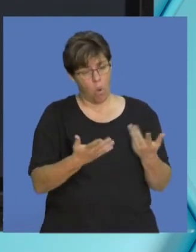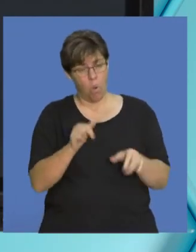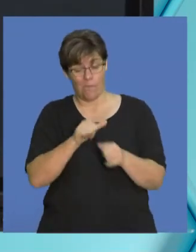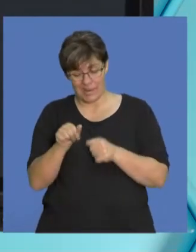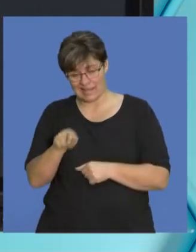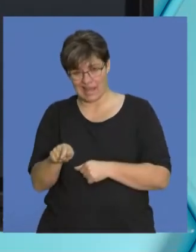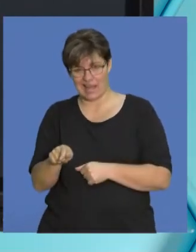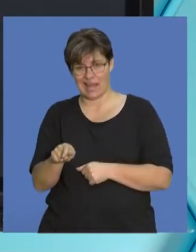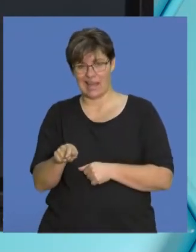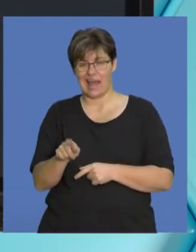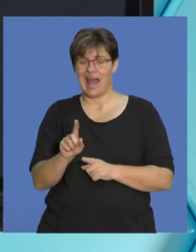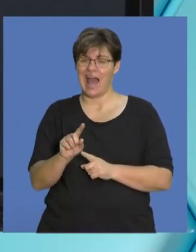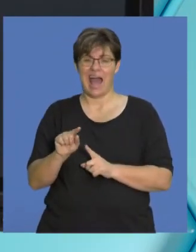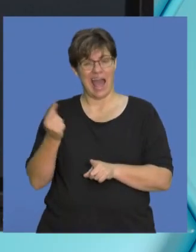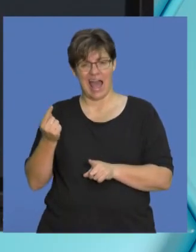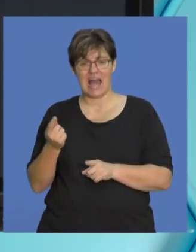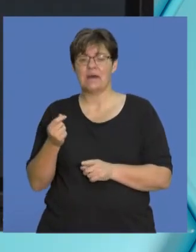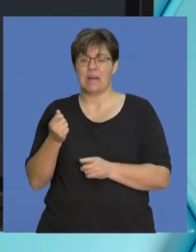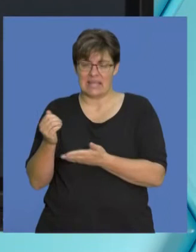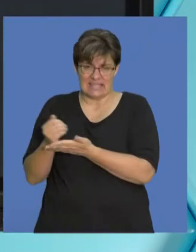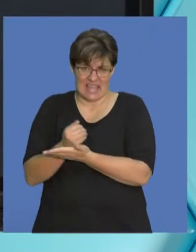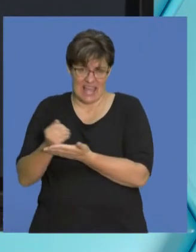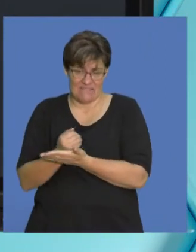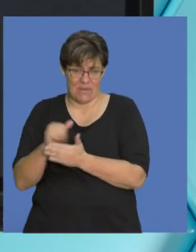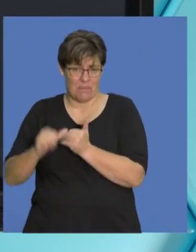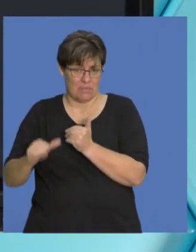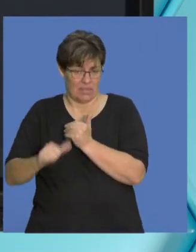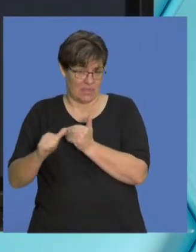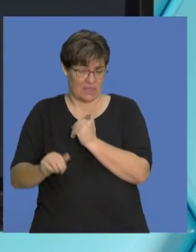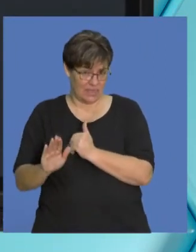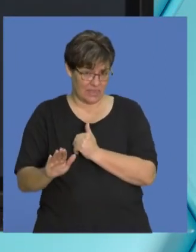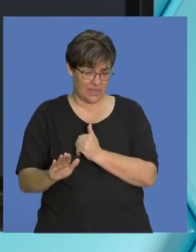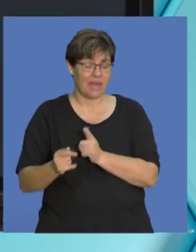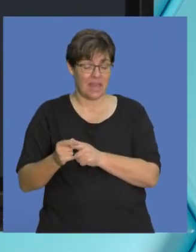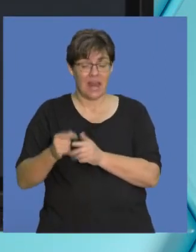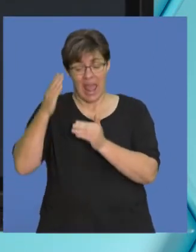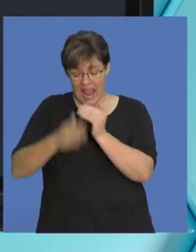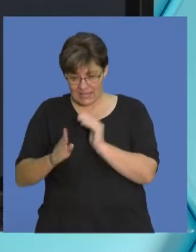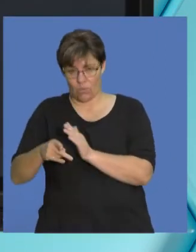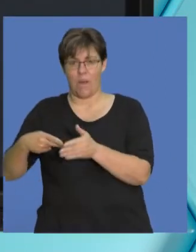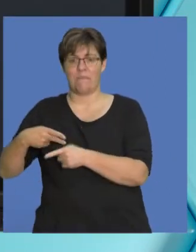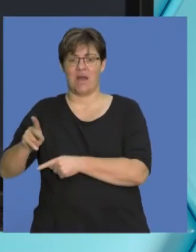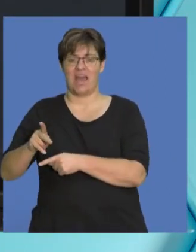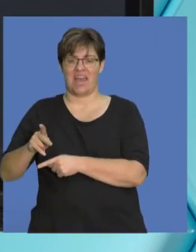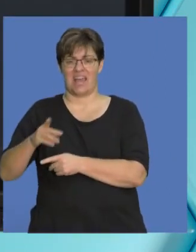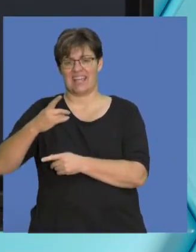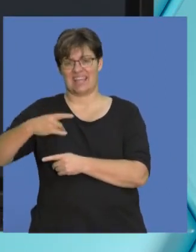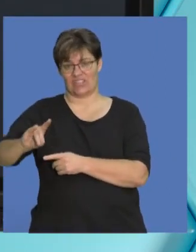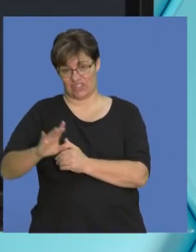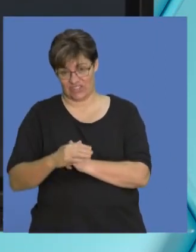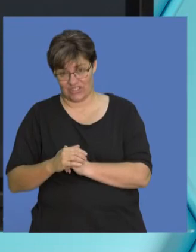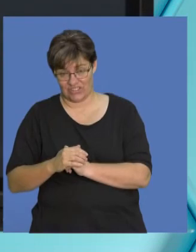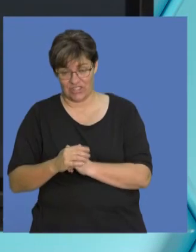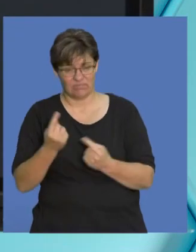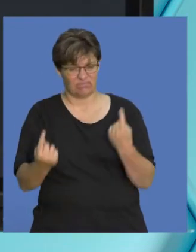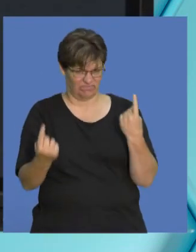for Sipho to take another route of saving some money per month and then at the end buy what he then wants to buy?